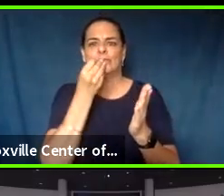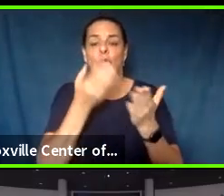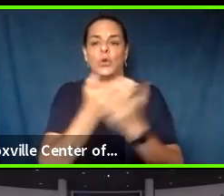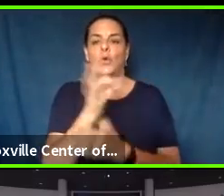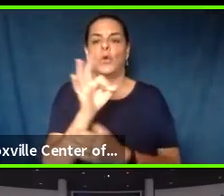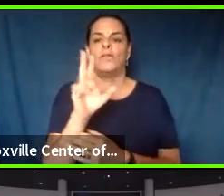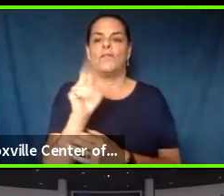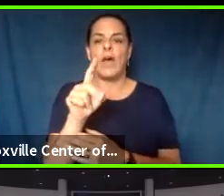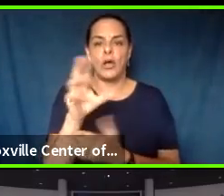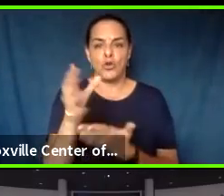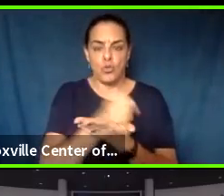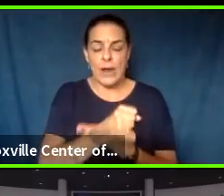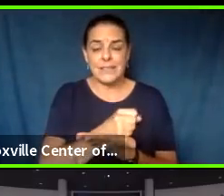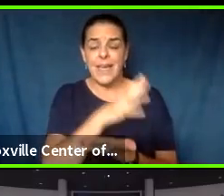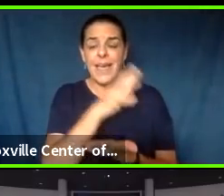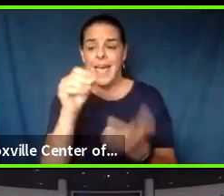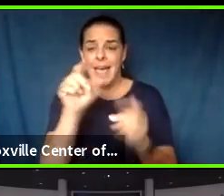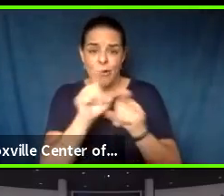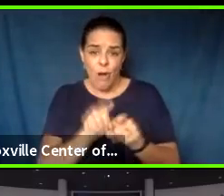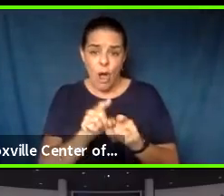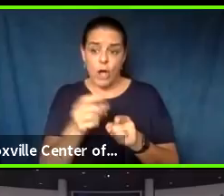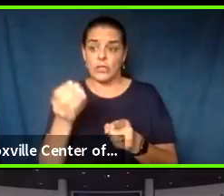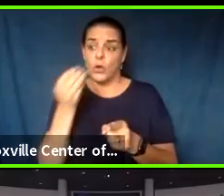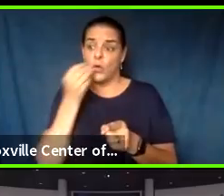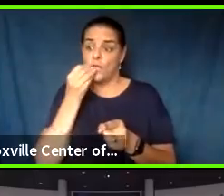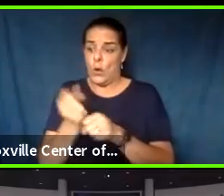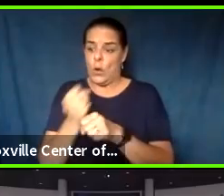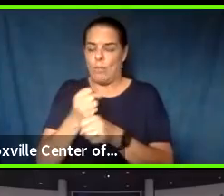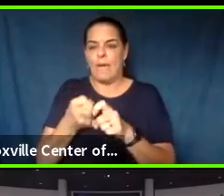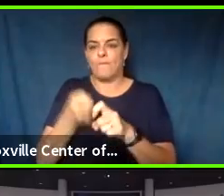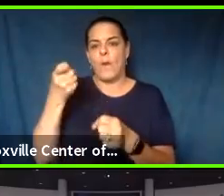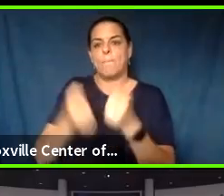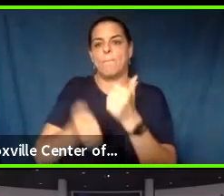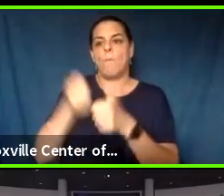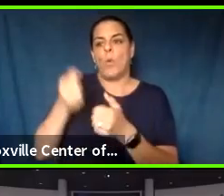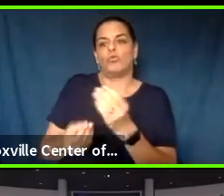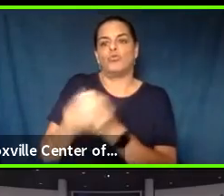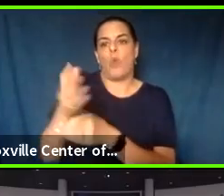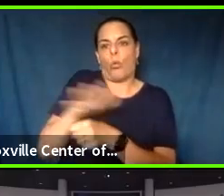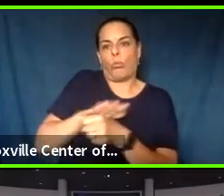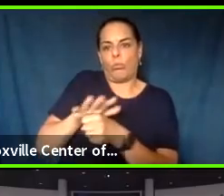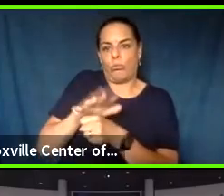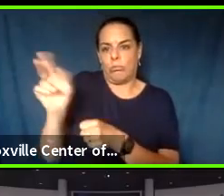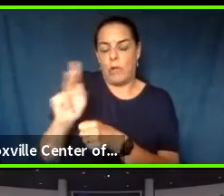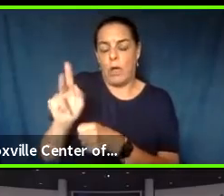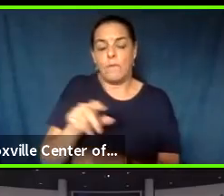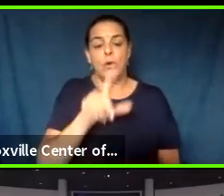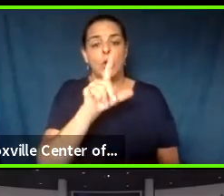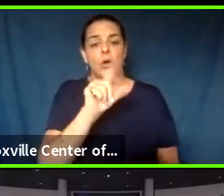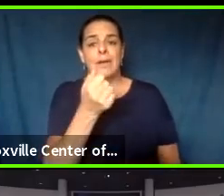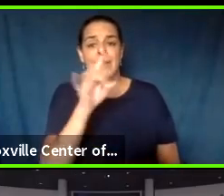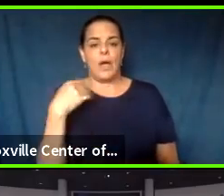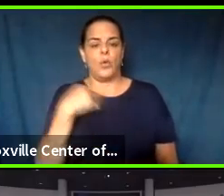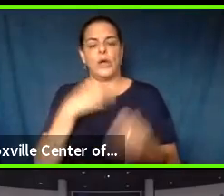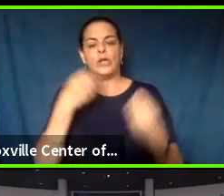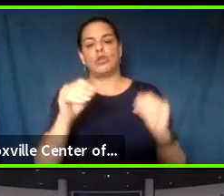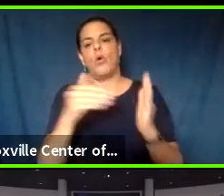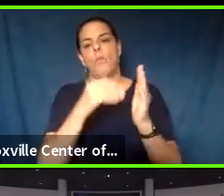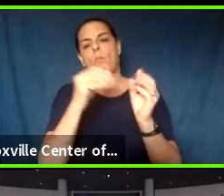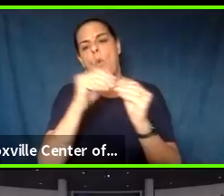food menus that are comprised mostly of locally sourced ingredients. In 2019, we sold over $250,000 in